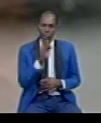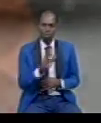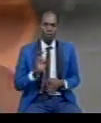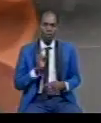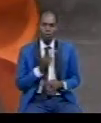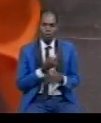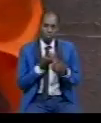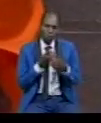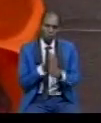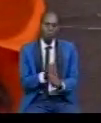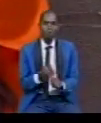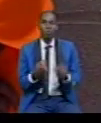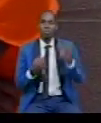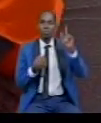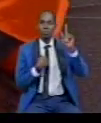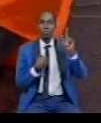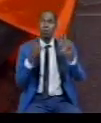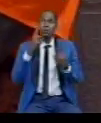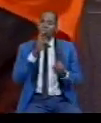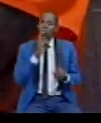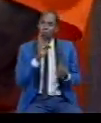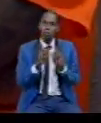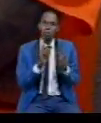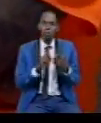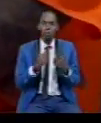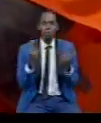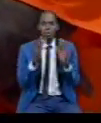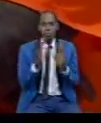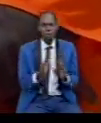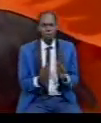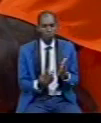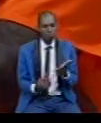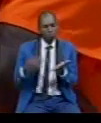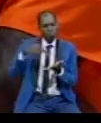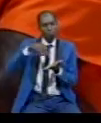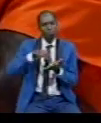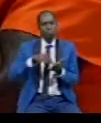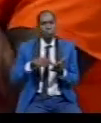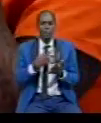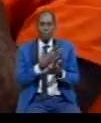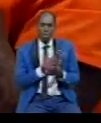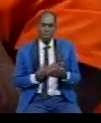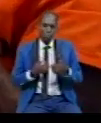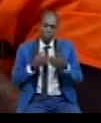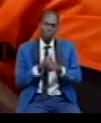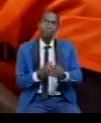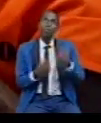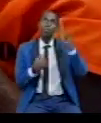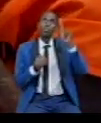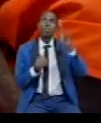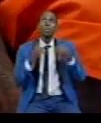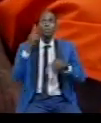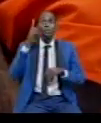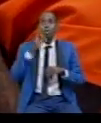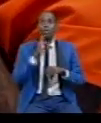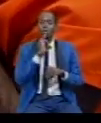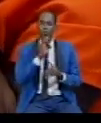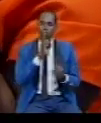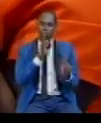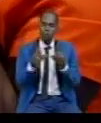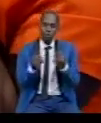sinner, "Get up, rise up, follow me." Is saying to the